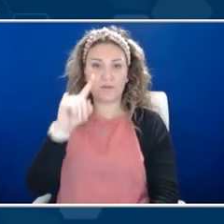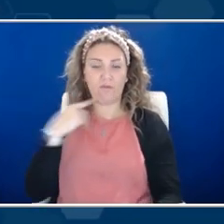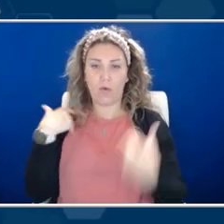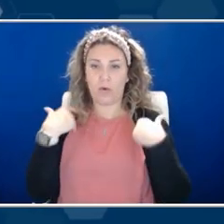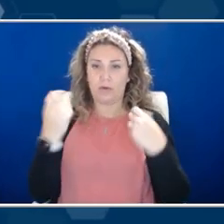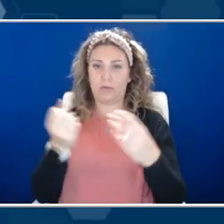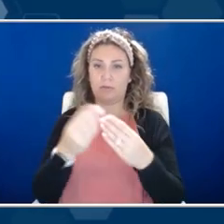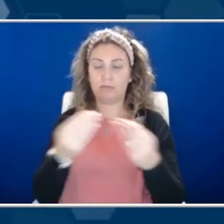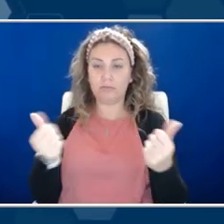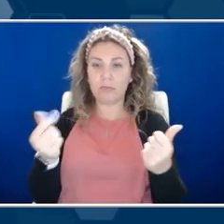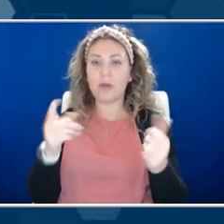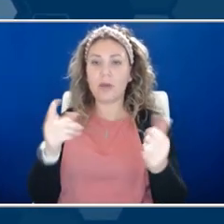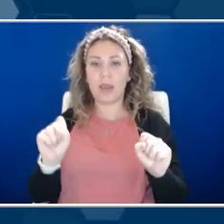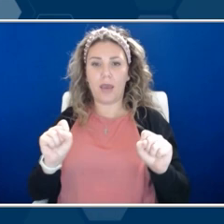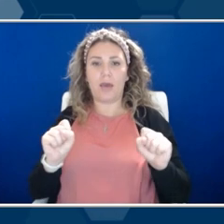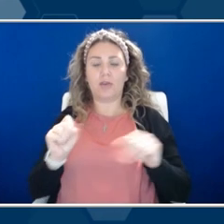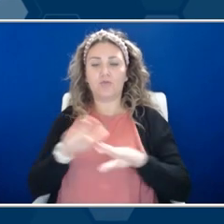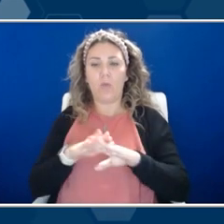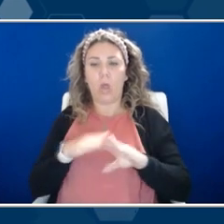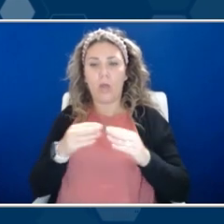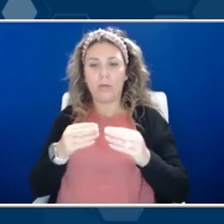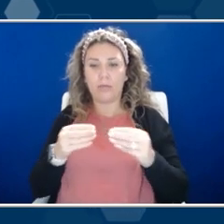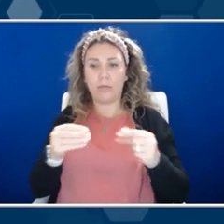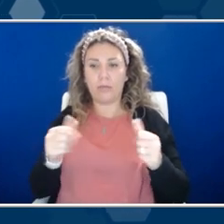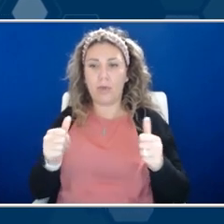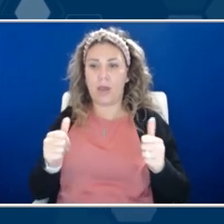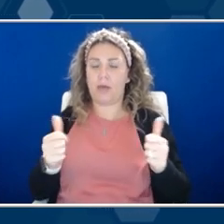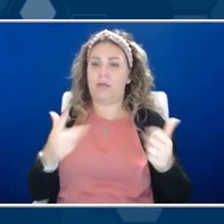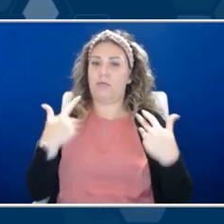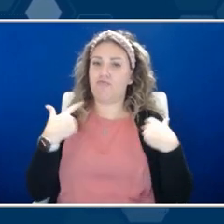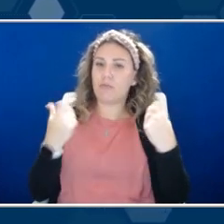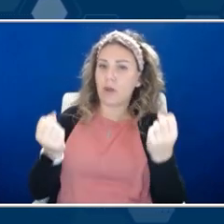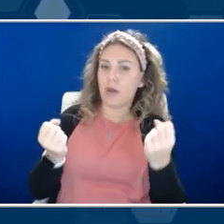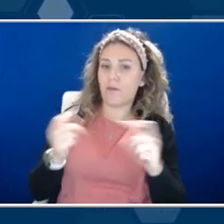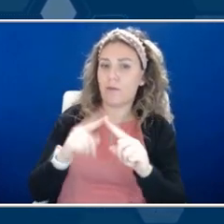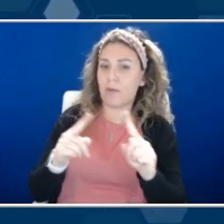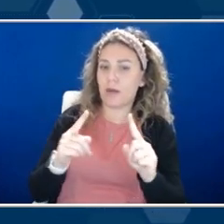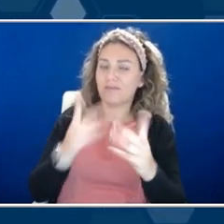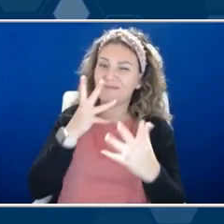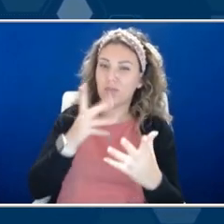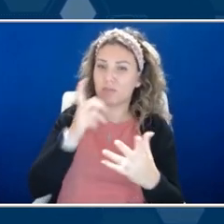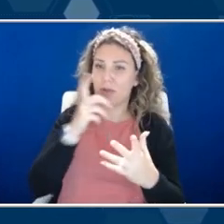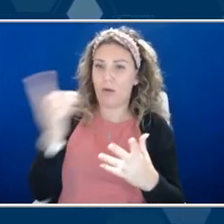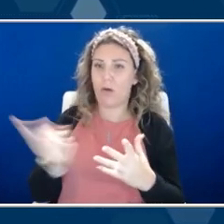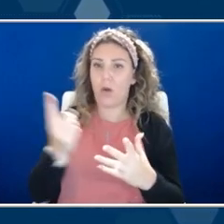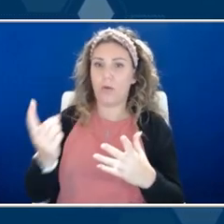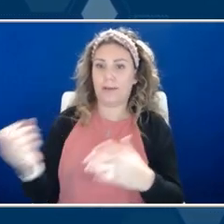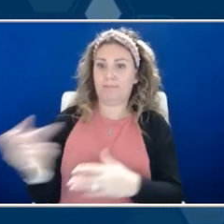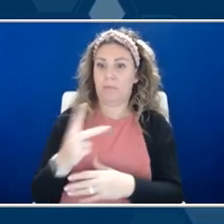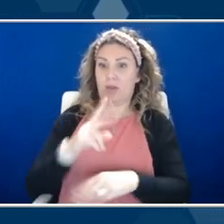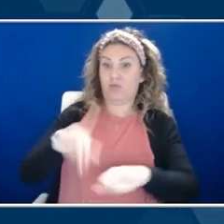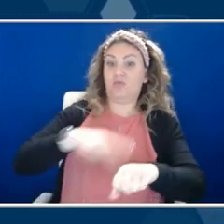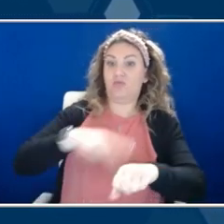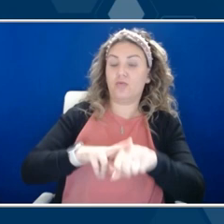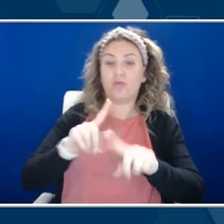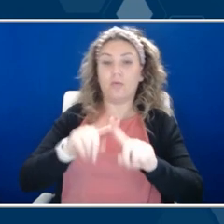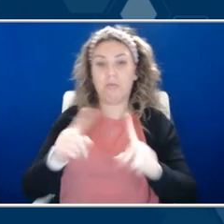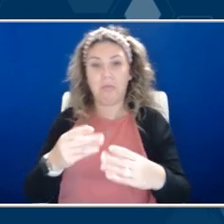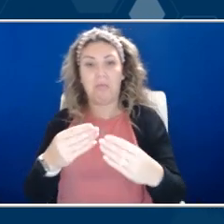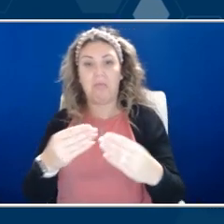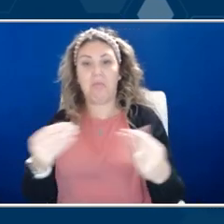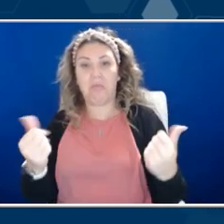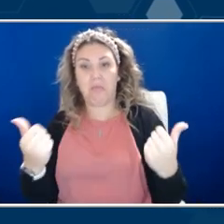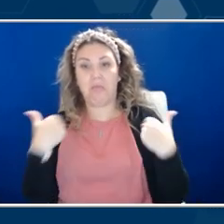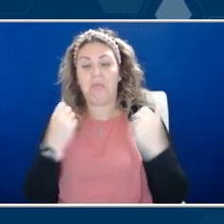themselves and recover. Unfortunately, they don't always get back to normal, so you can recover part of the way and develop